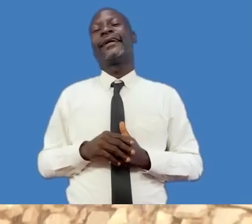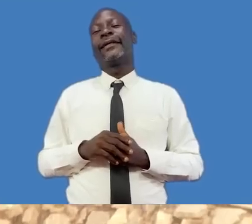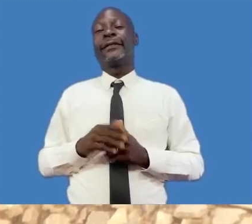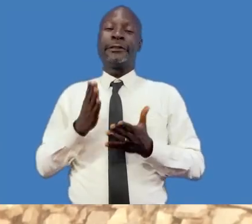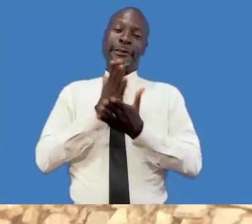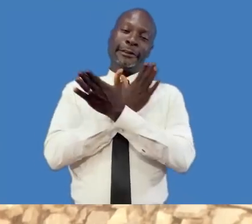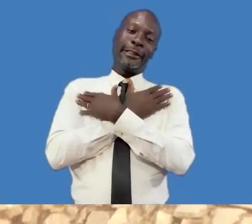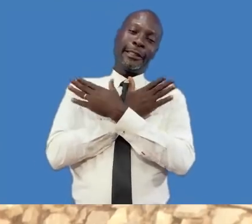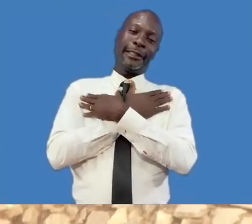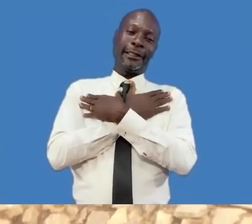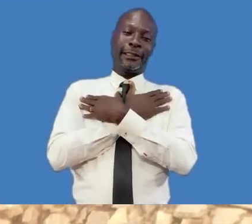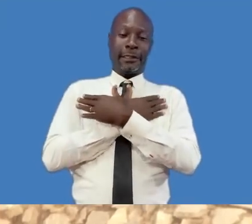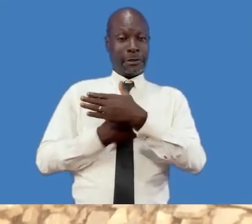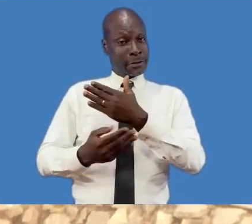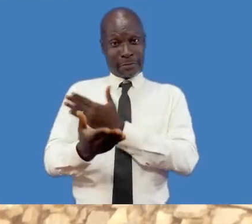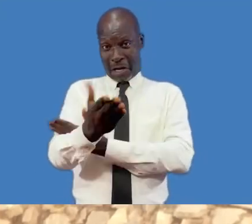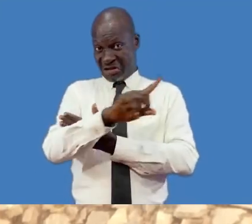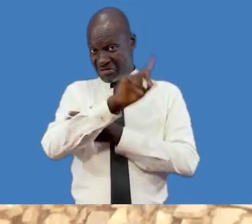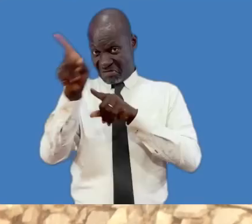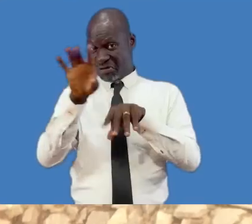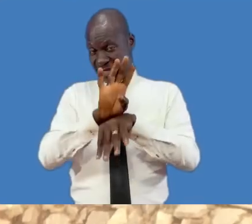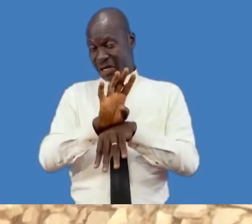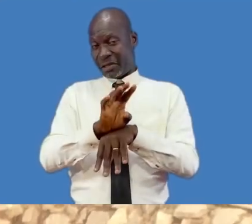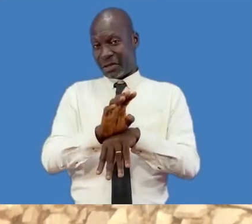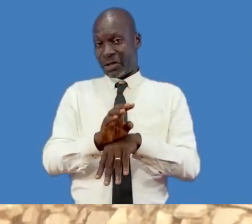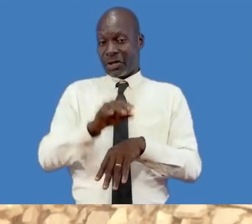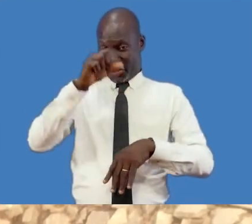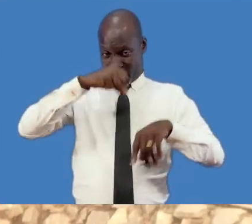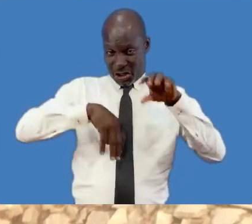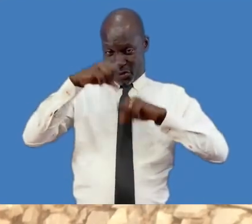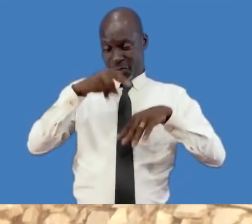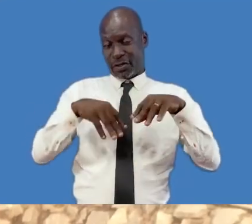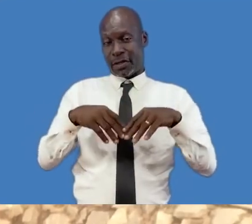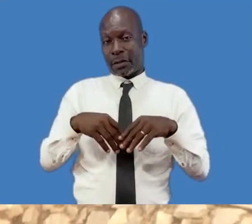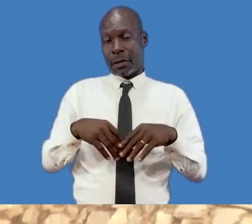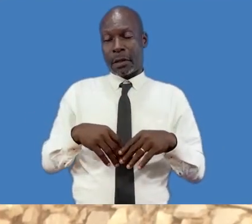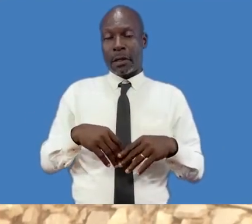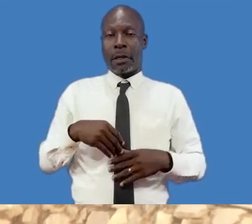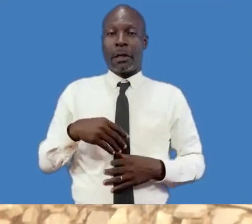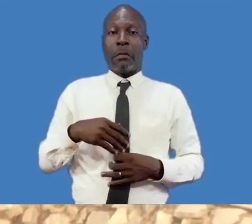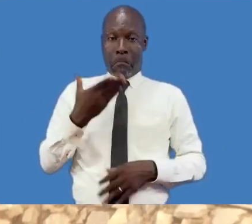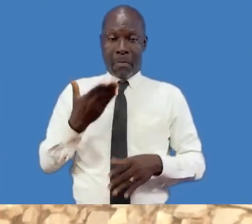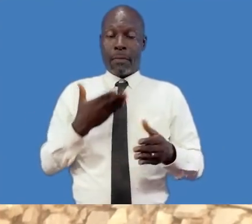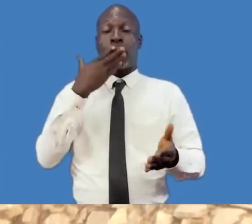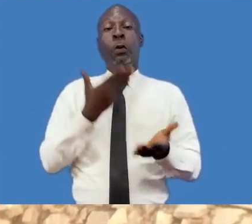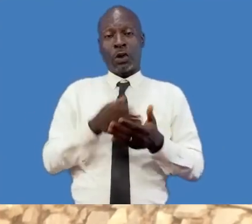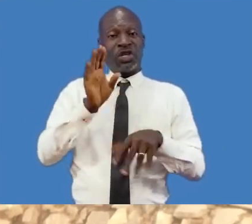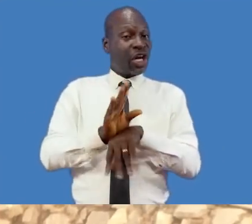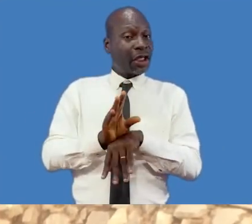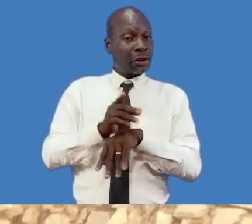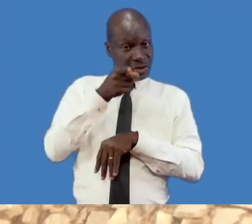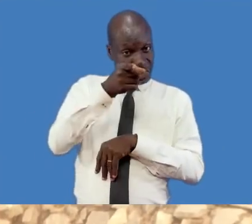Kwasiada anopai obekwa sori o. Obekwa akoto collection. Se sabe asori papa mu na wa obi amfonso